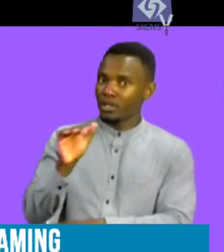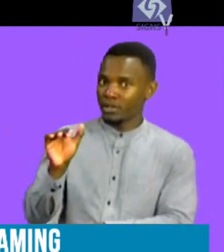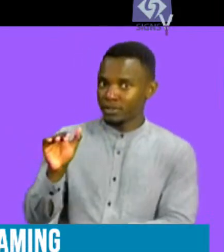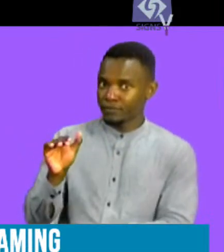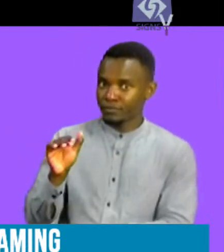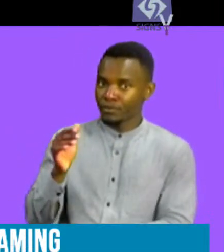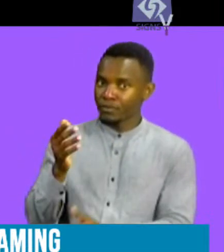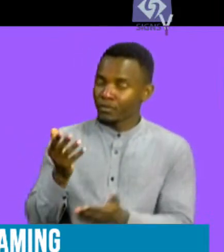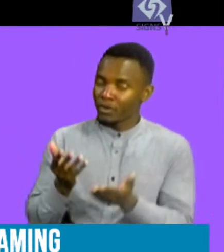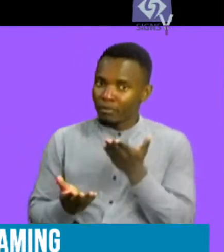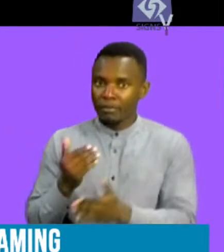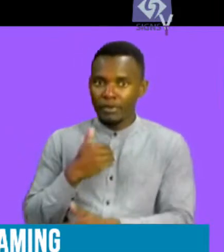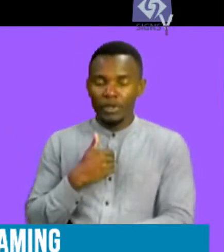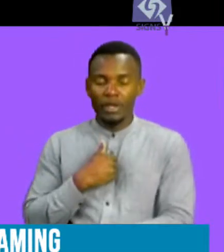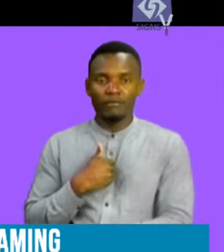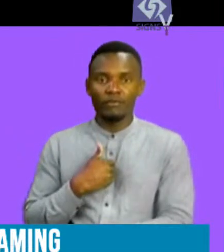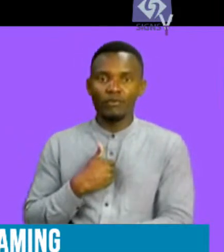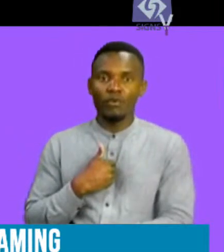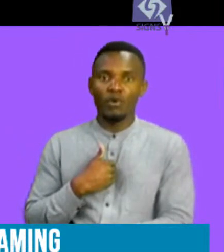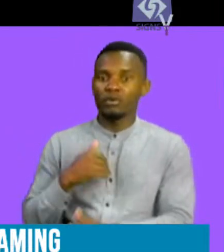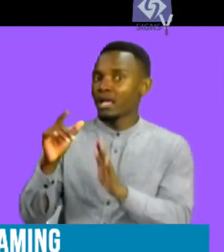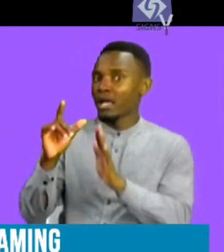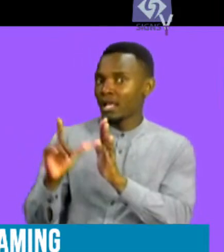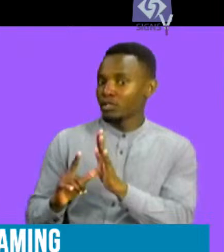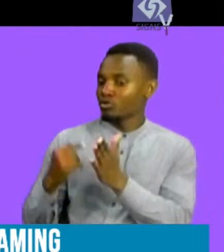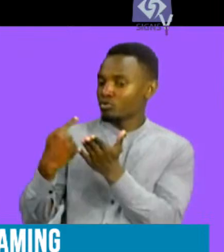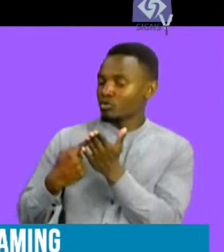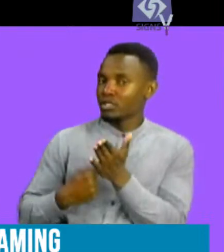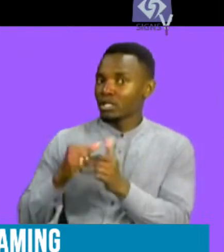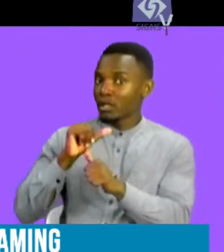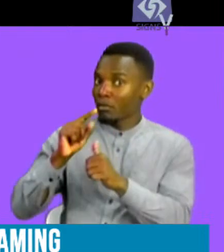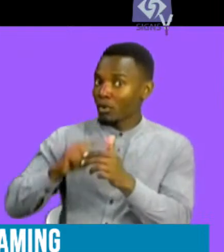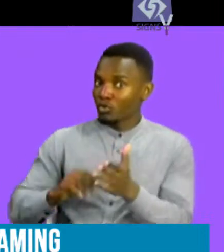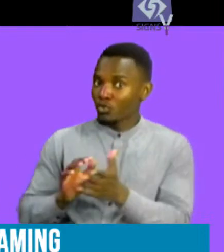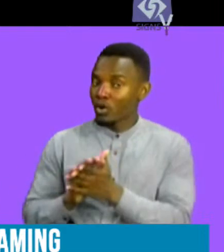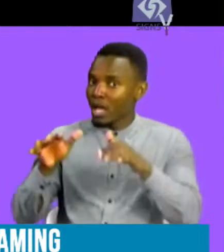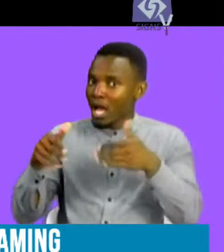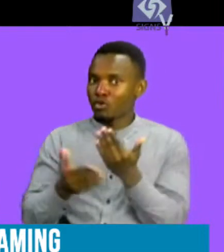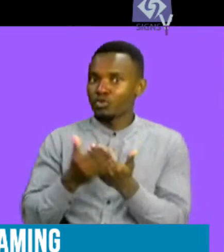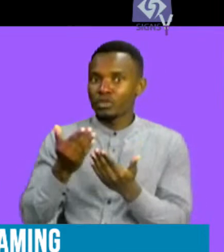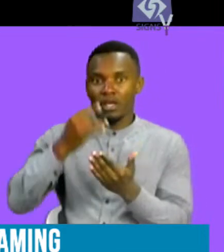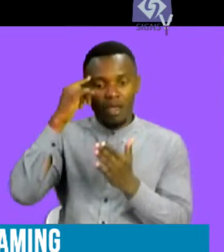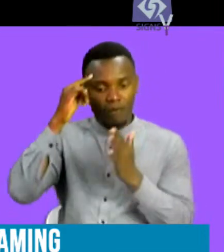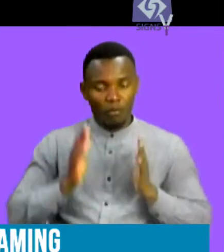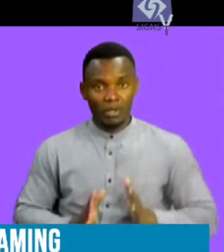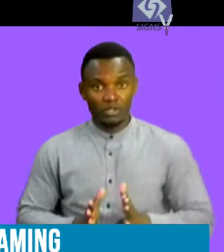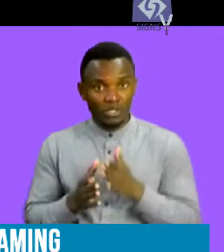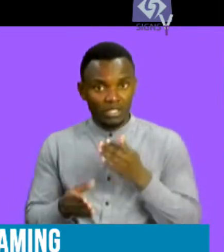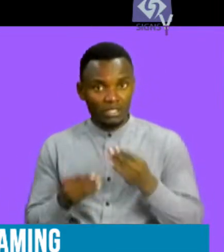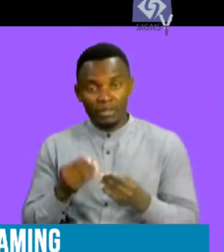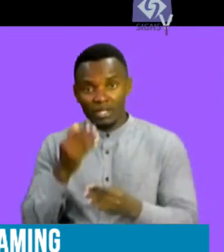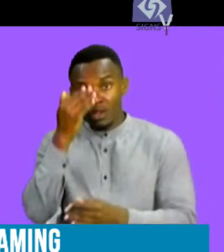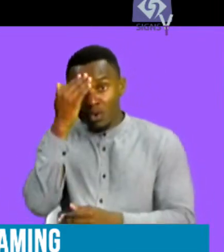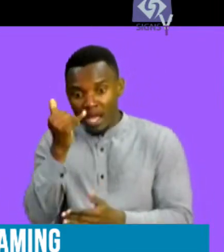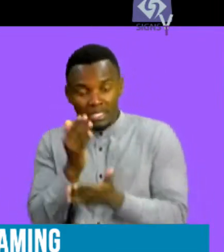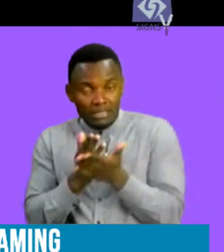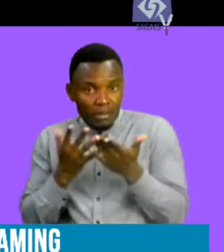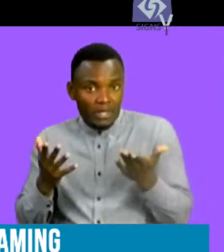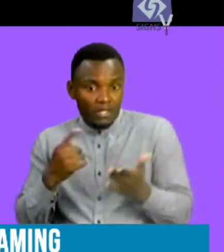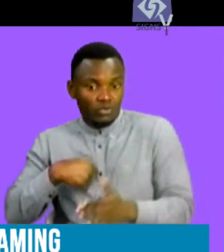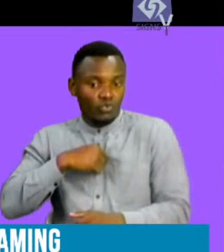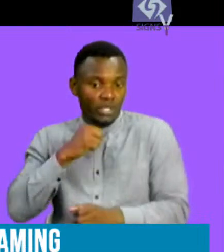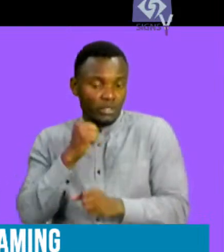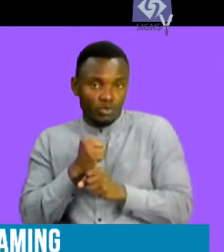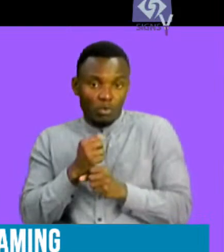have a session to talk about disability etiquette? Because there are some things we do without necessarily knowing